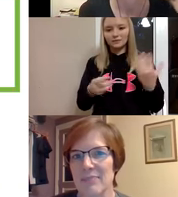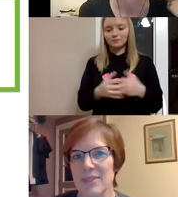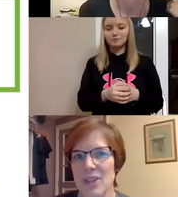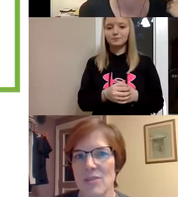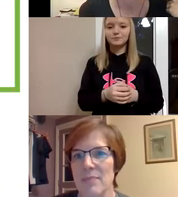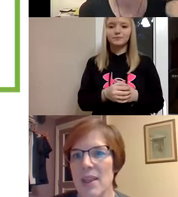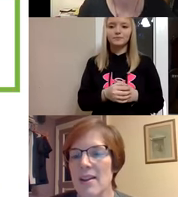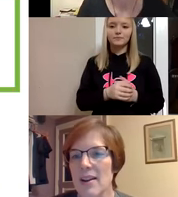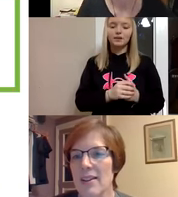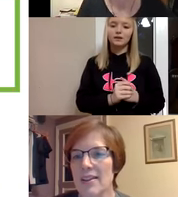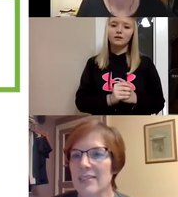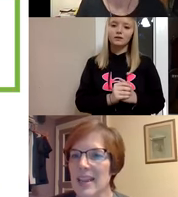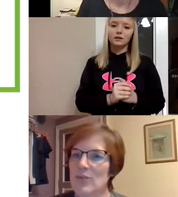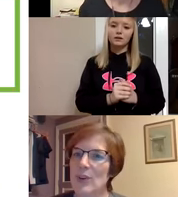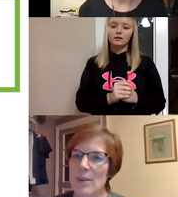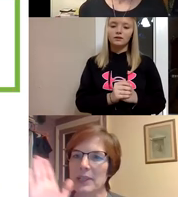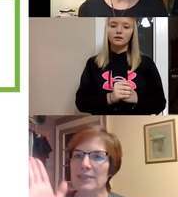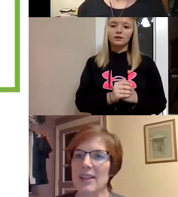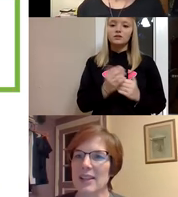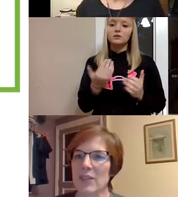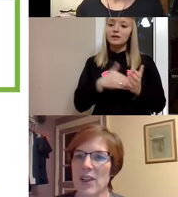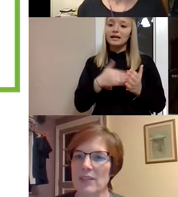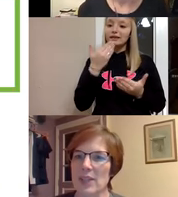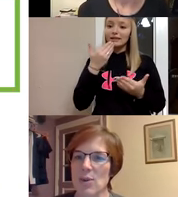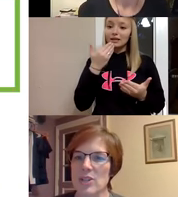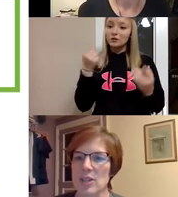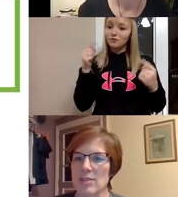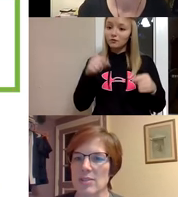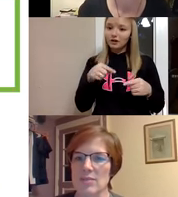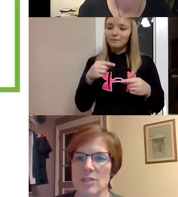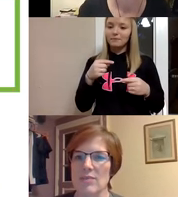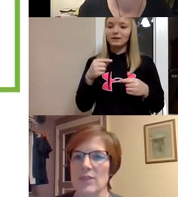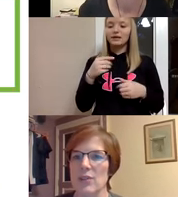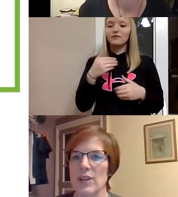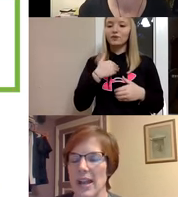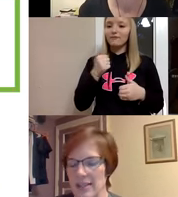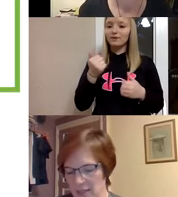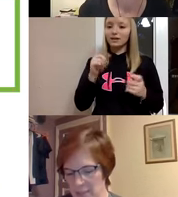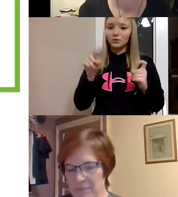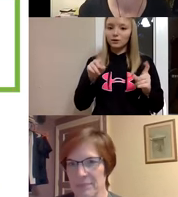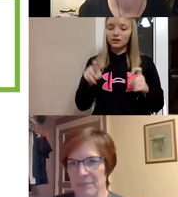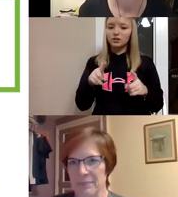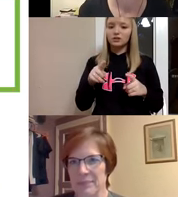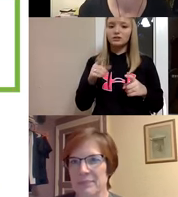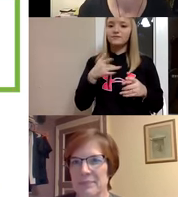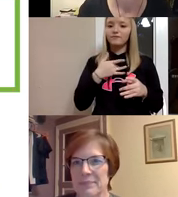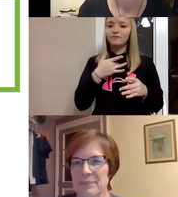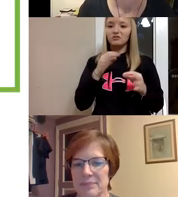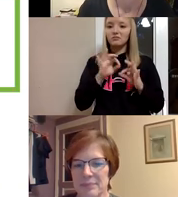Exactly. So again, thanks for coming. And if you have any questions, just feel free to ask them.